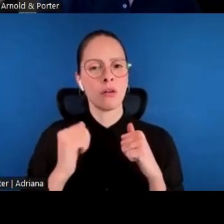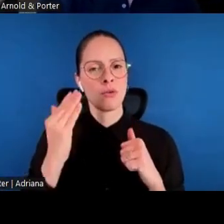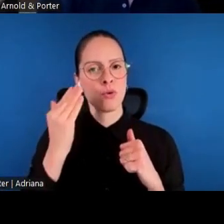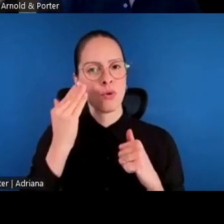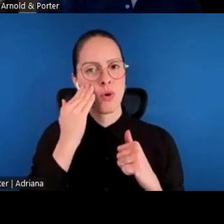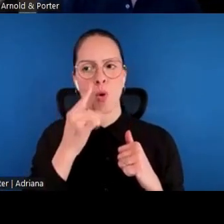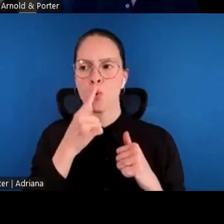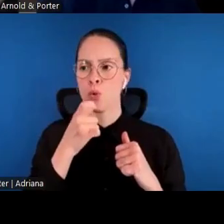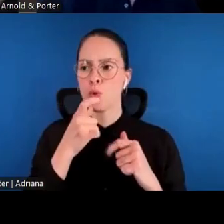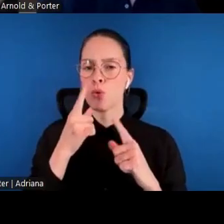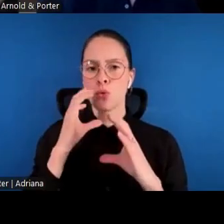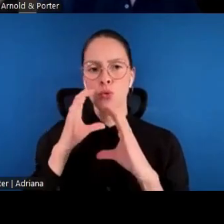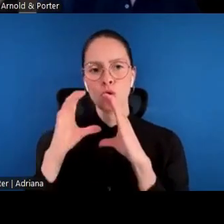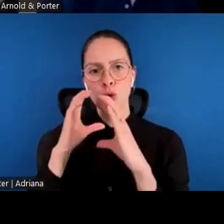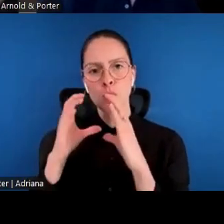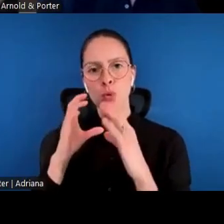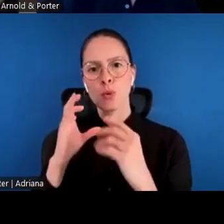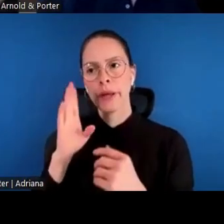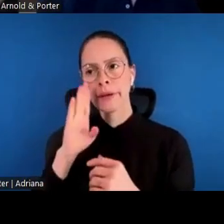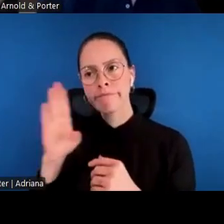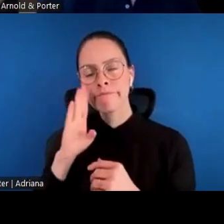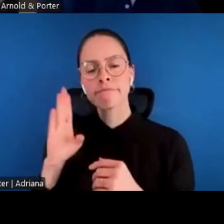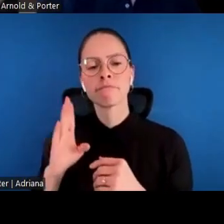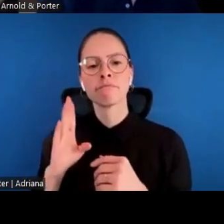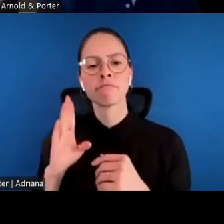with is very important.